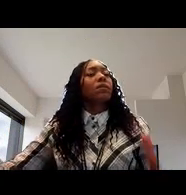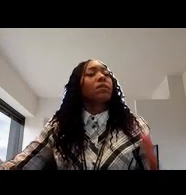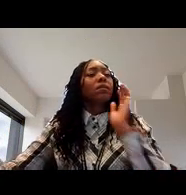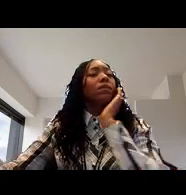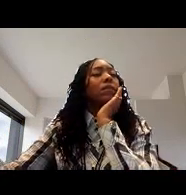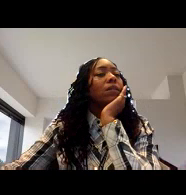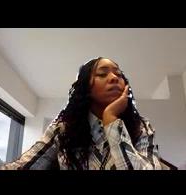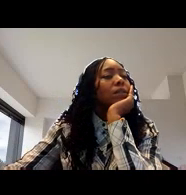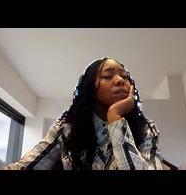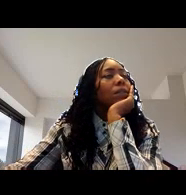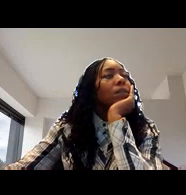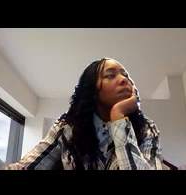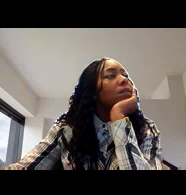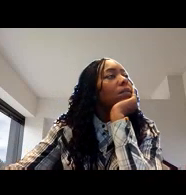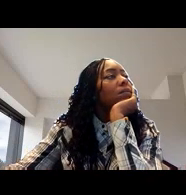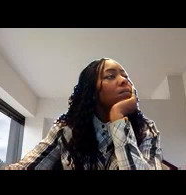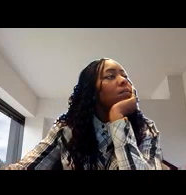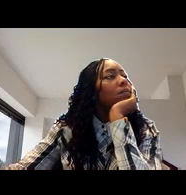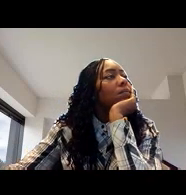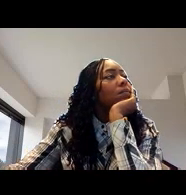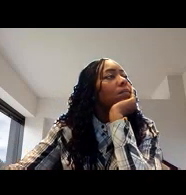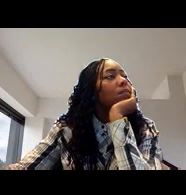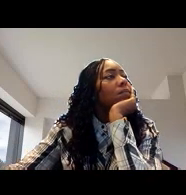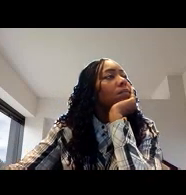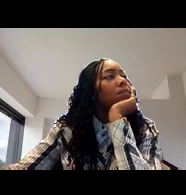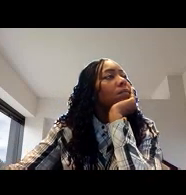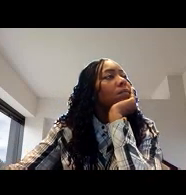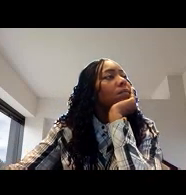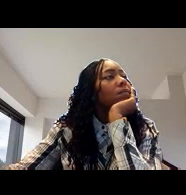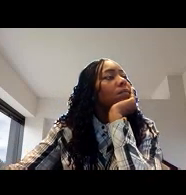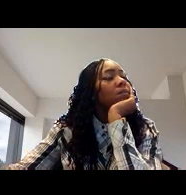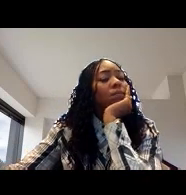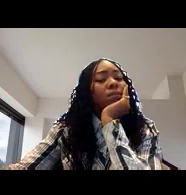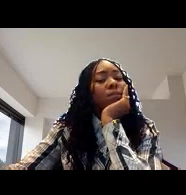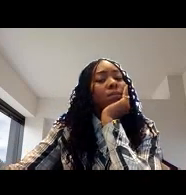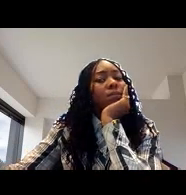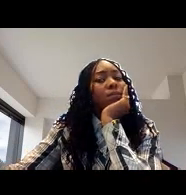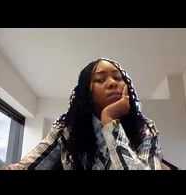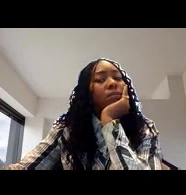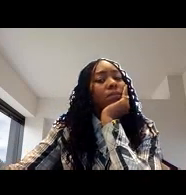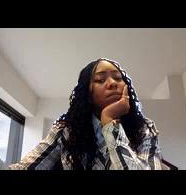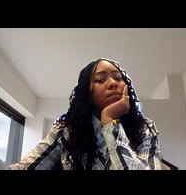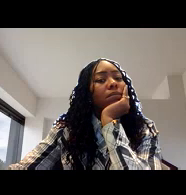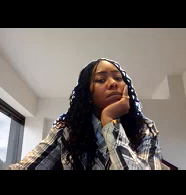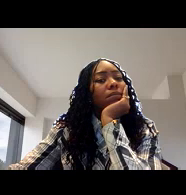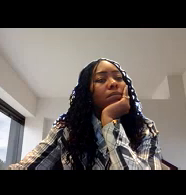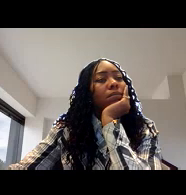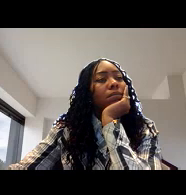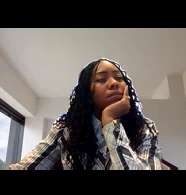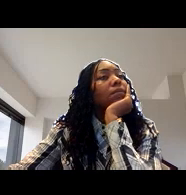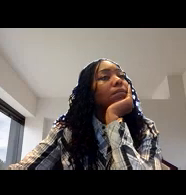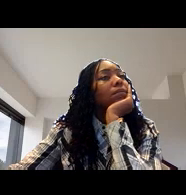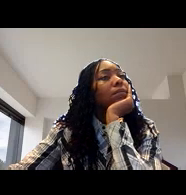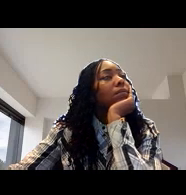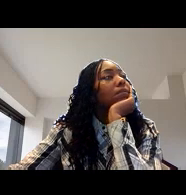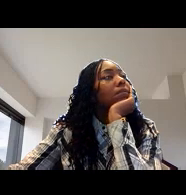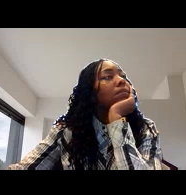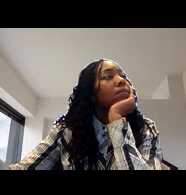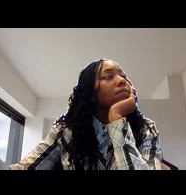applications that might be not as direct, but sort of the full course of work that folks do. There might be interesting and important pieces of information